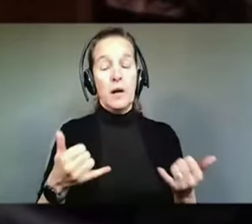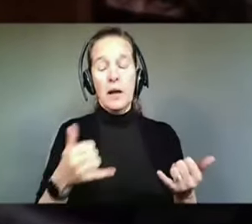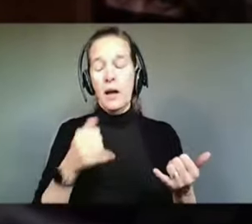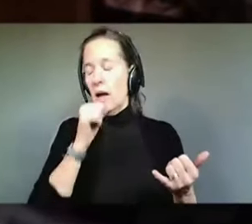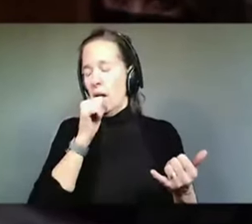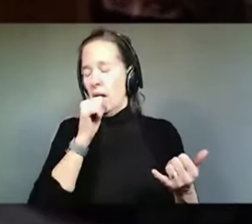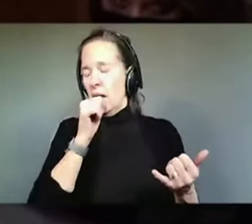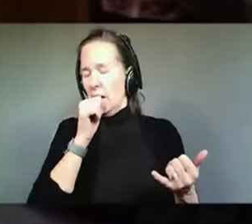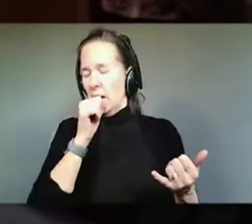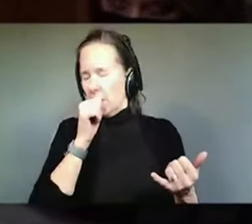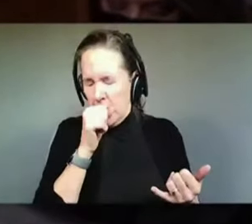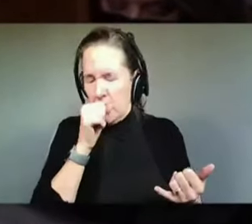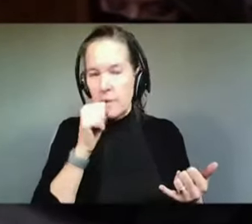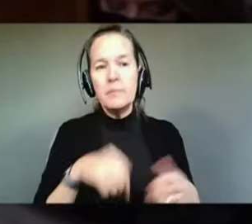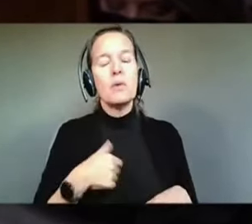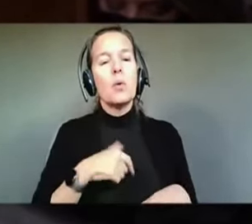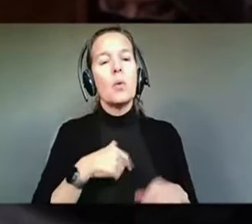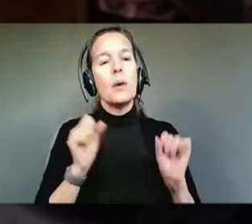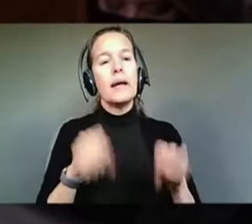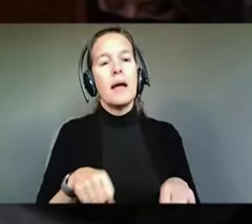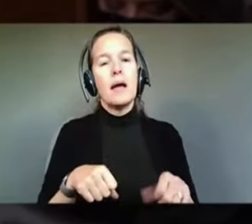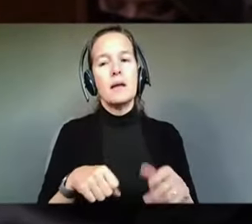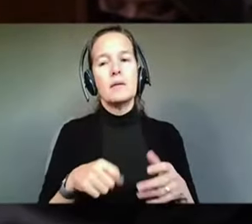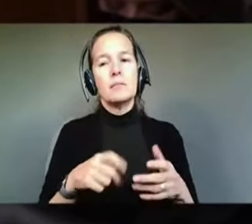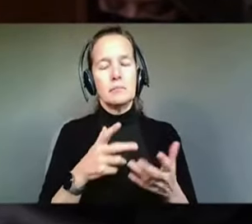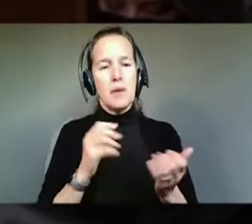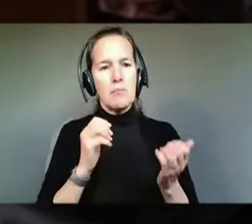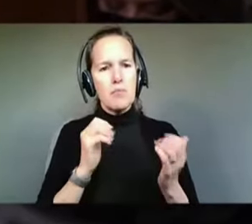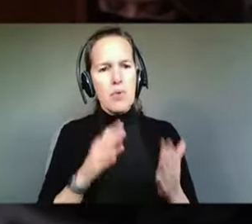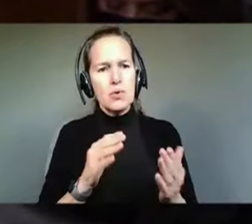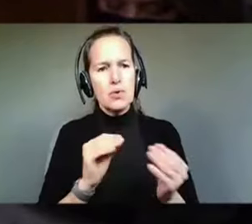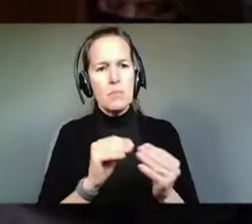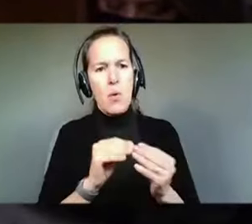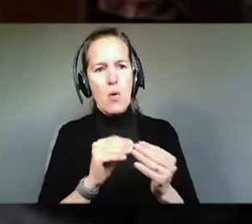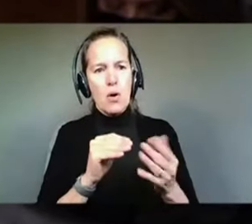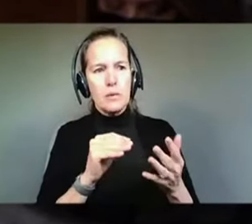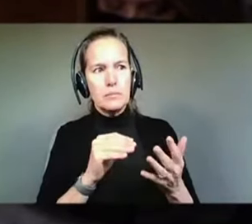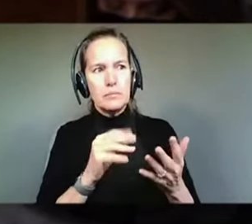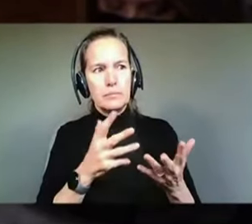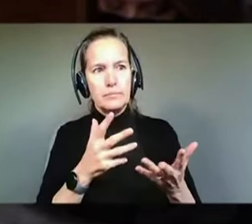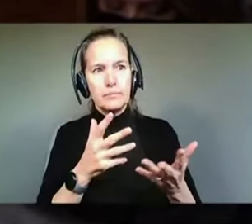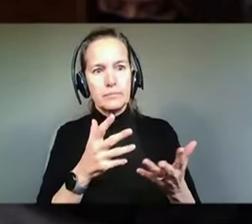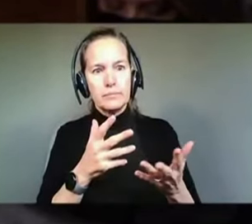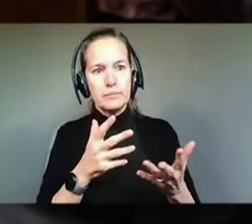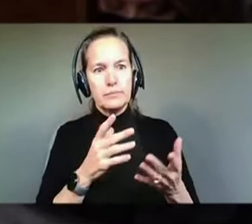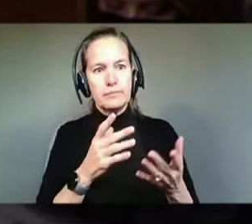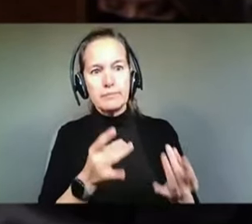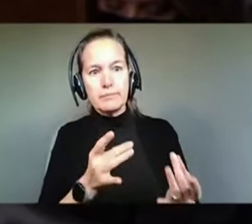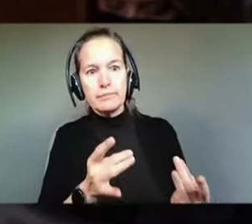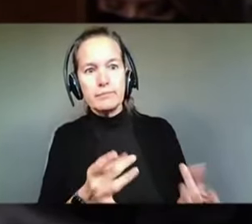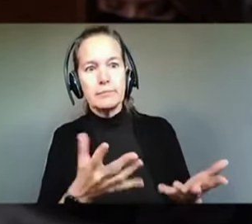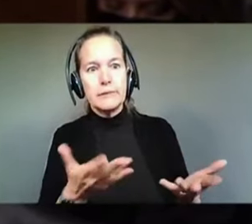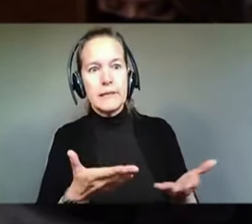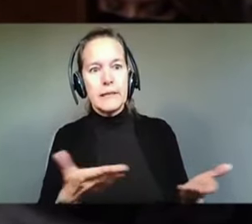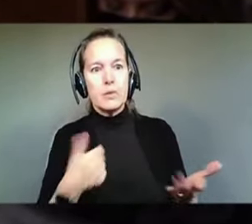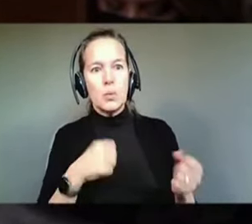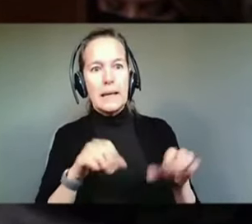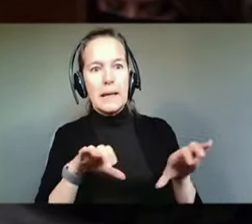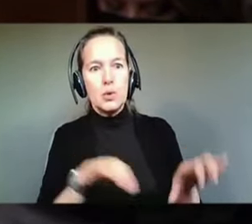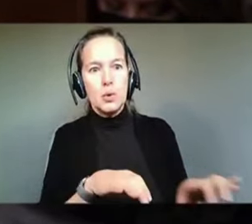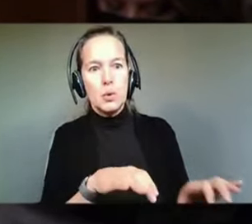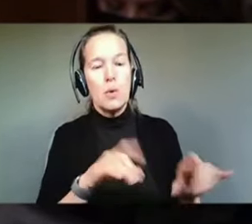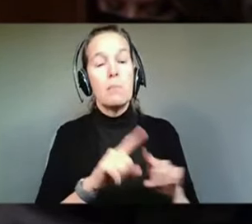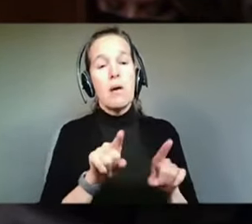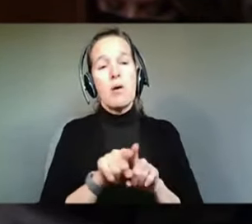some substantive improvements, but also I think doing a hearing like this has a way of sending a message that people are believed. Ms.